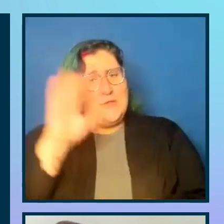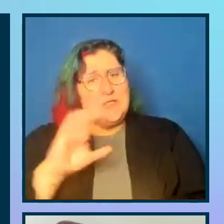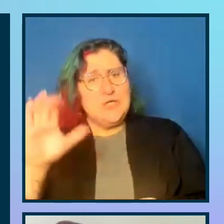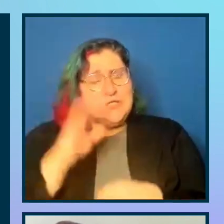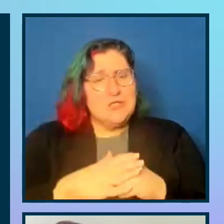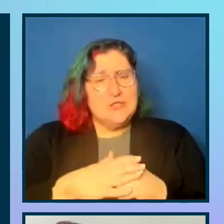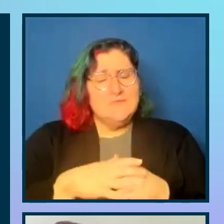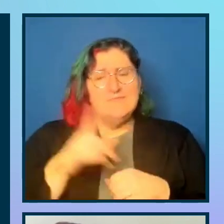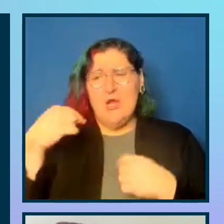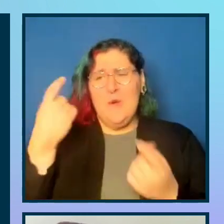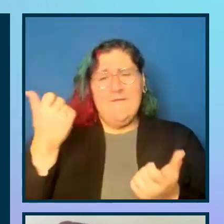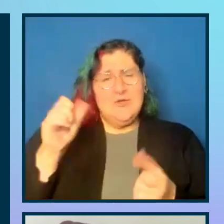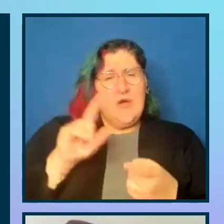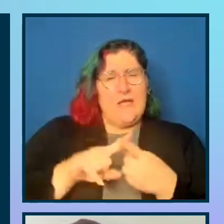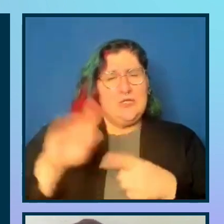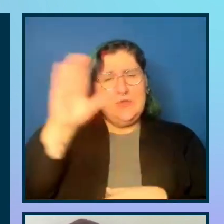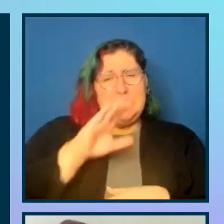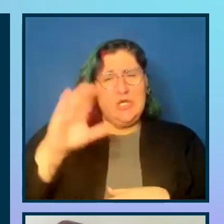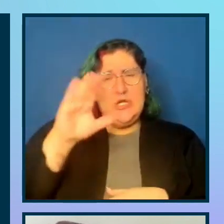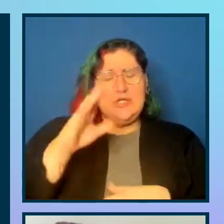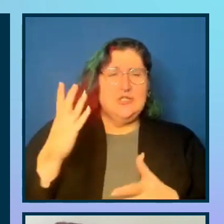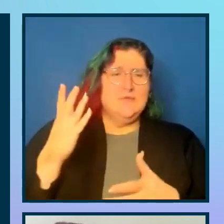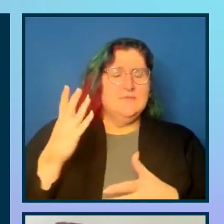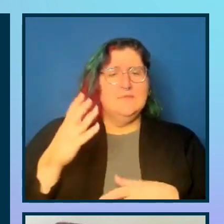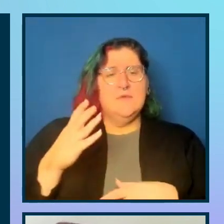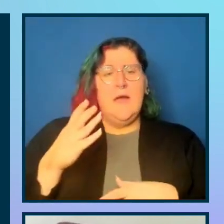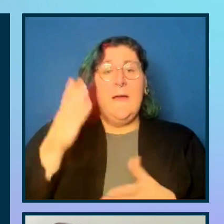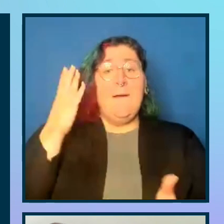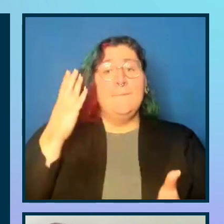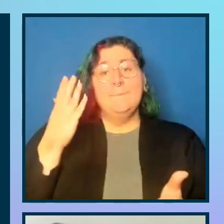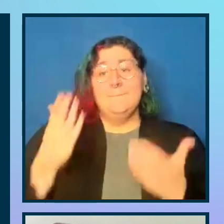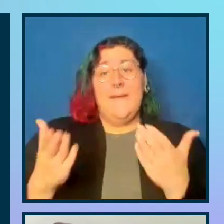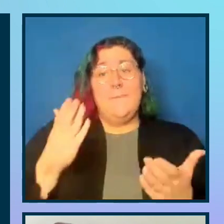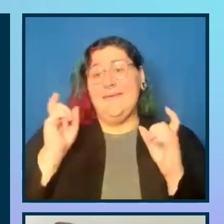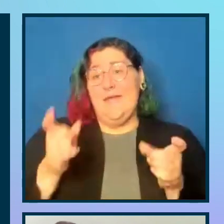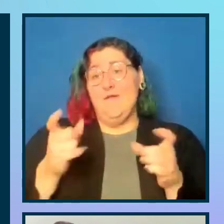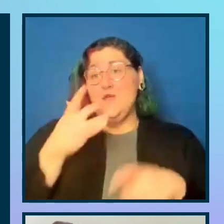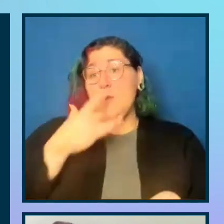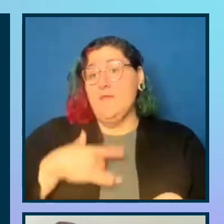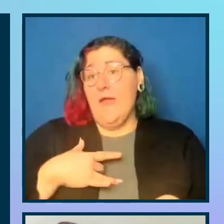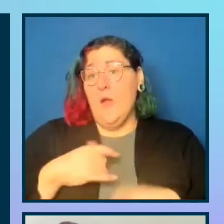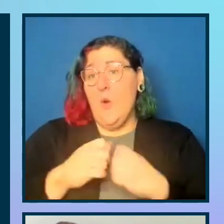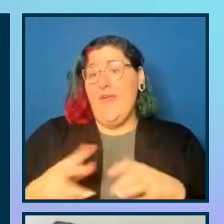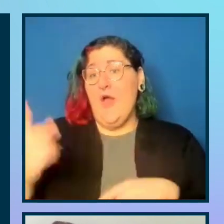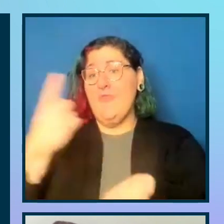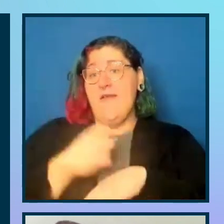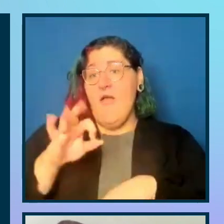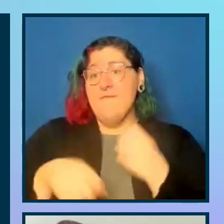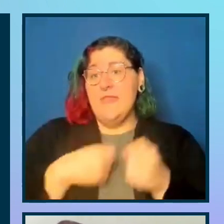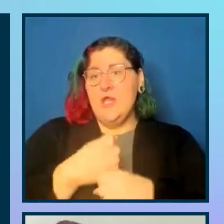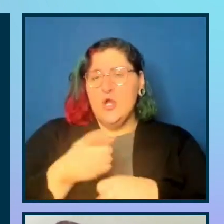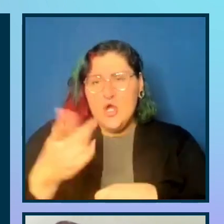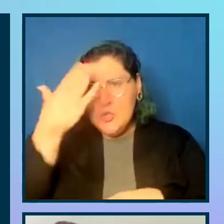and find an option? Maybe it was your birthday, the day of the year, and did you know that you can just type in 01 to get the